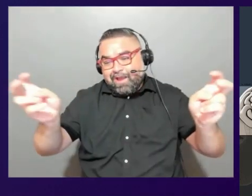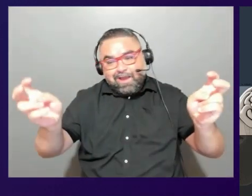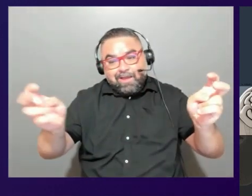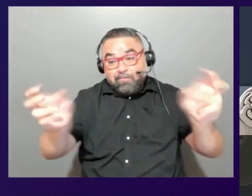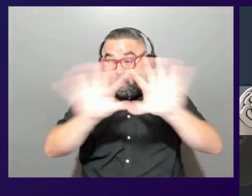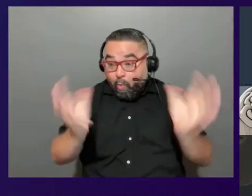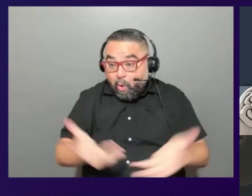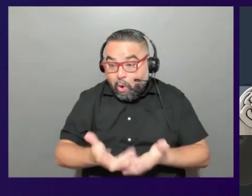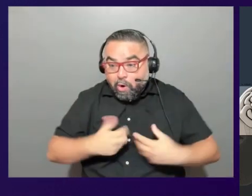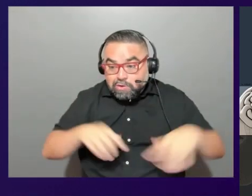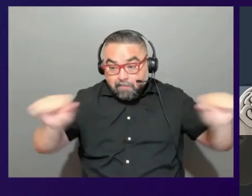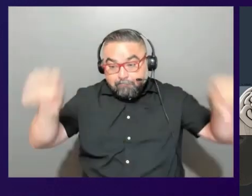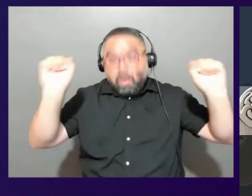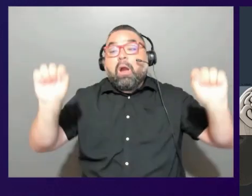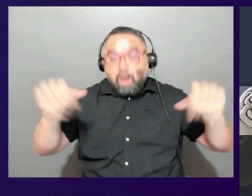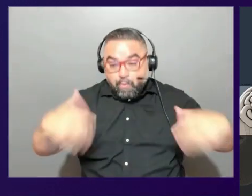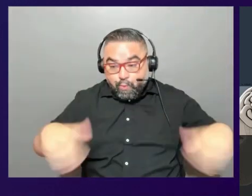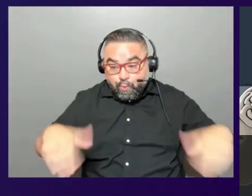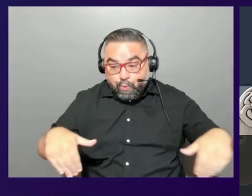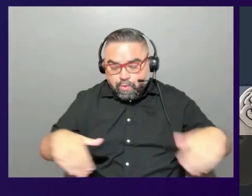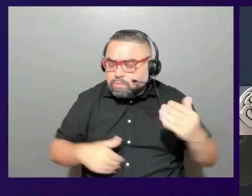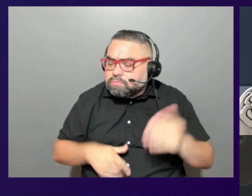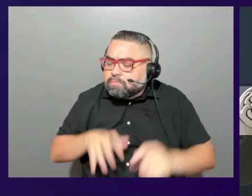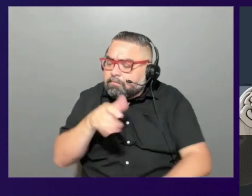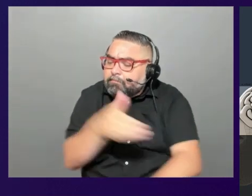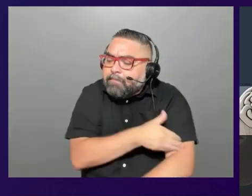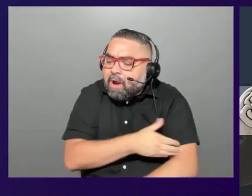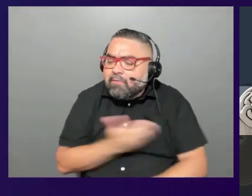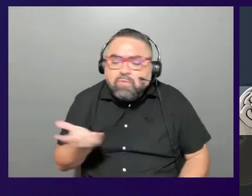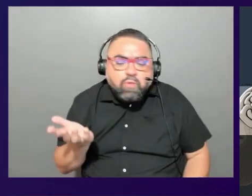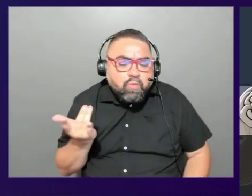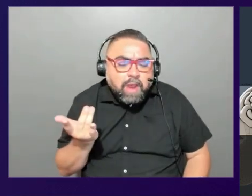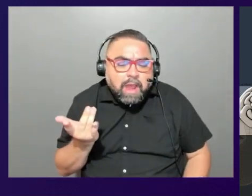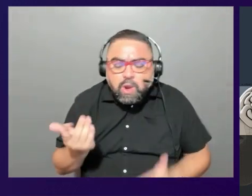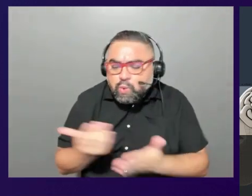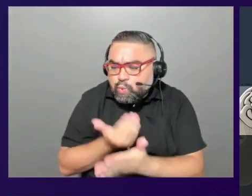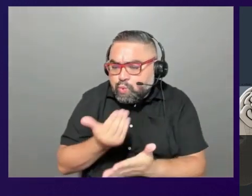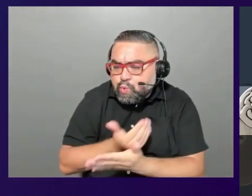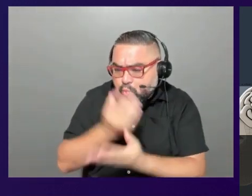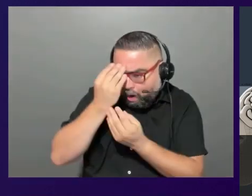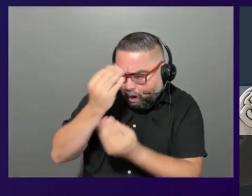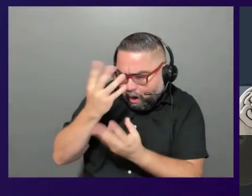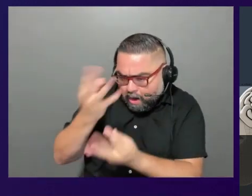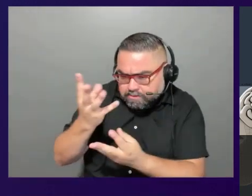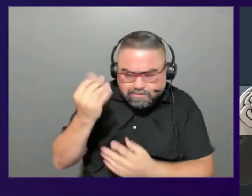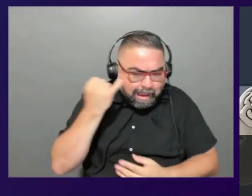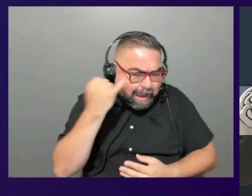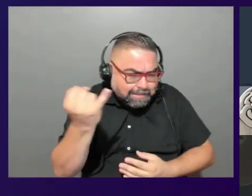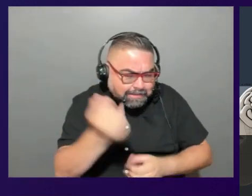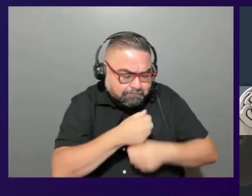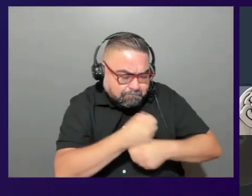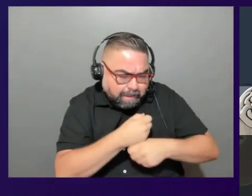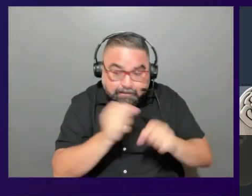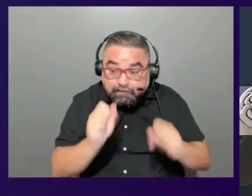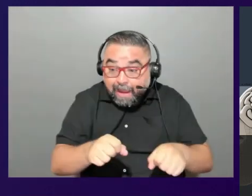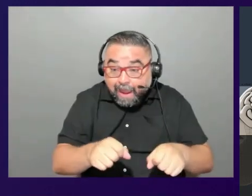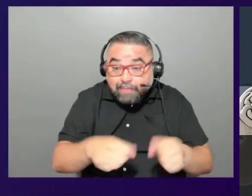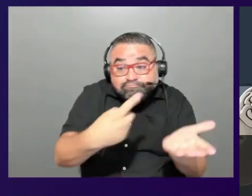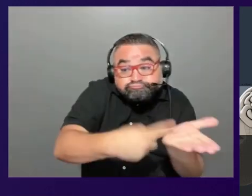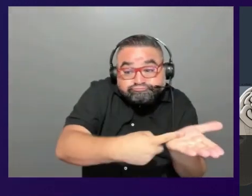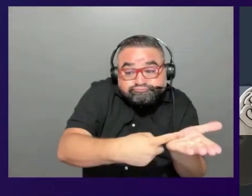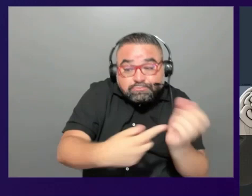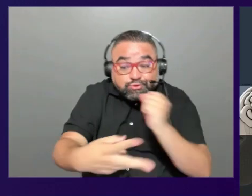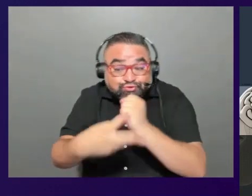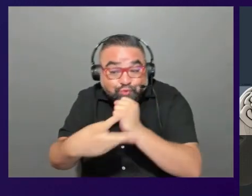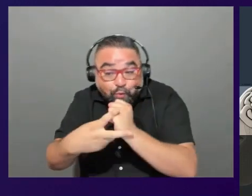And the reason it's so powerful is it can create new content and ideas, including conversations, storage, images,